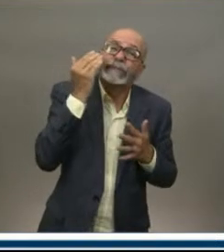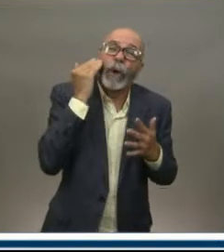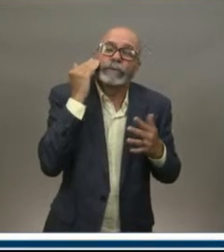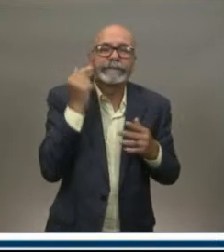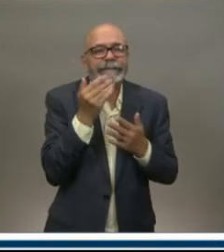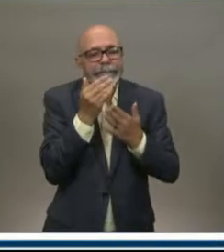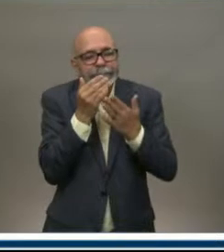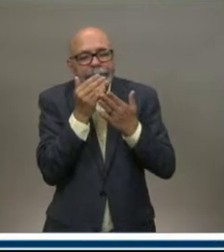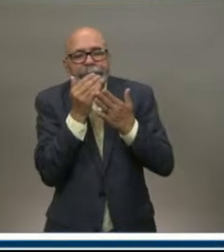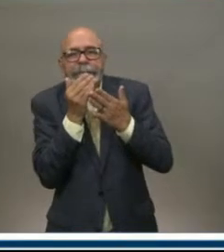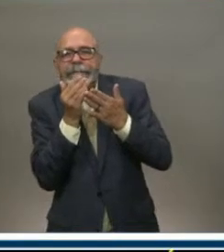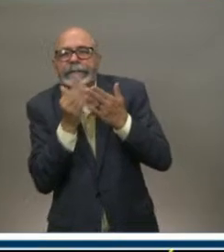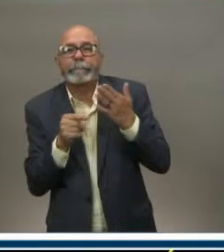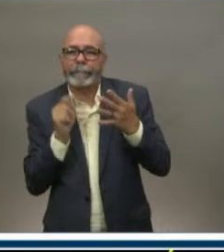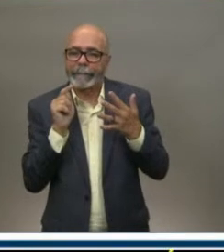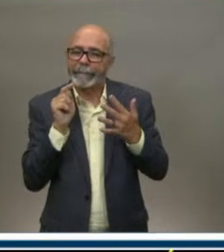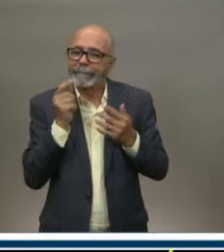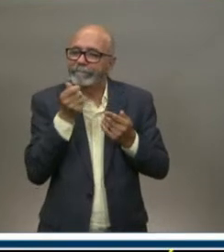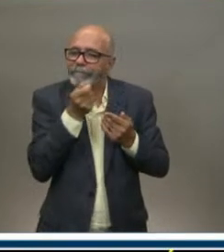retrospective